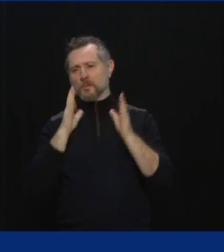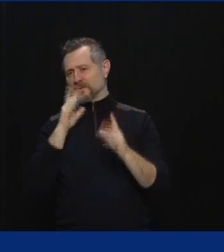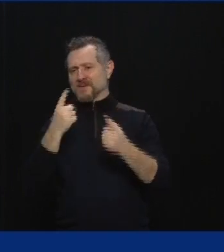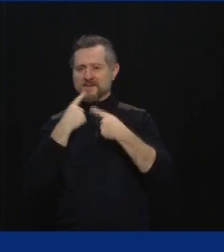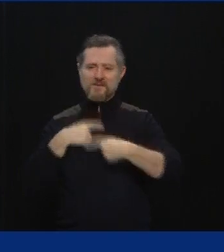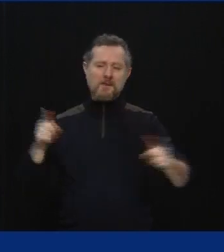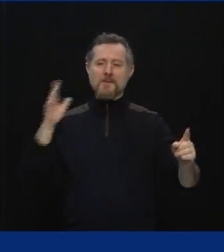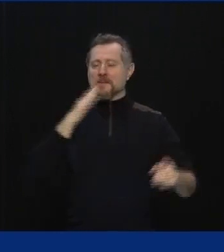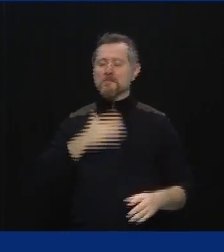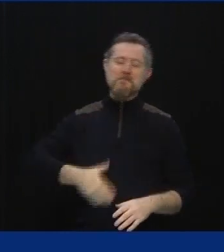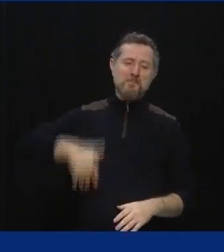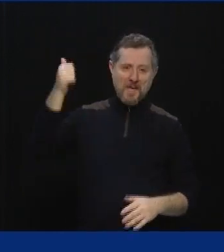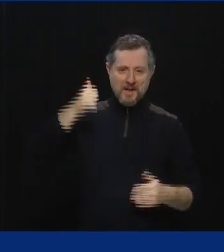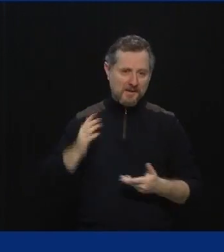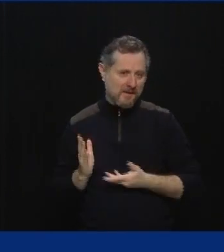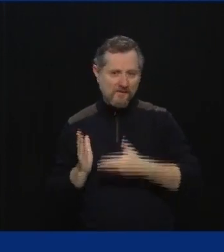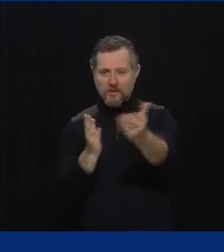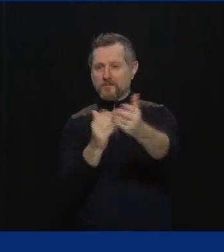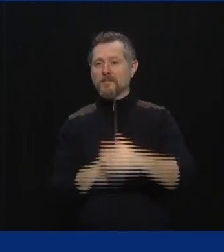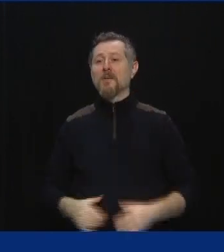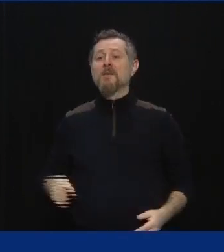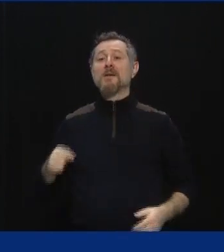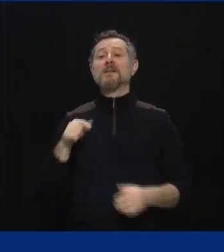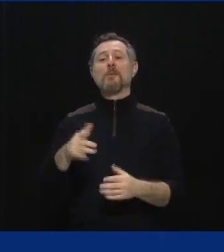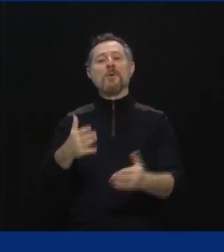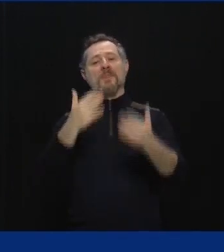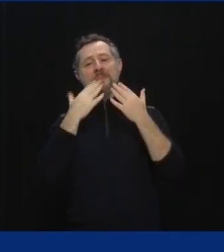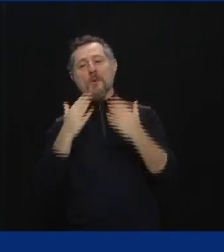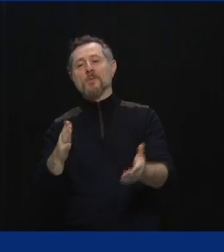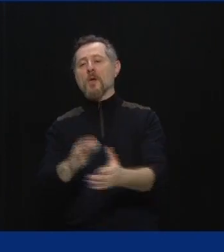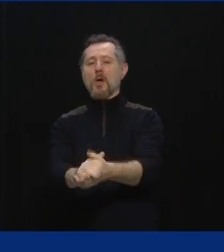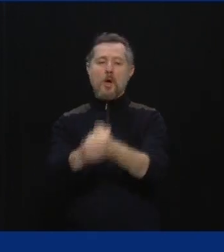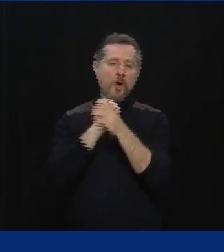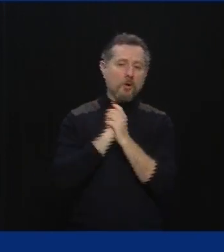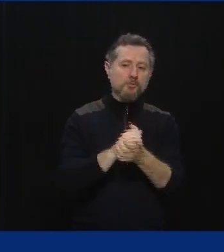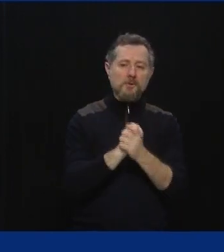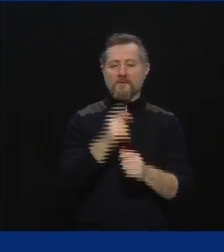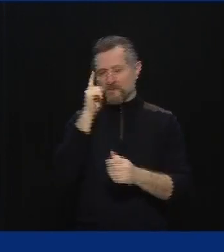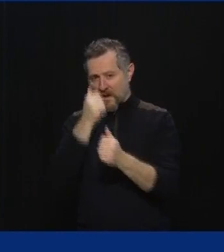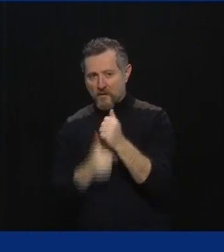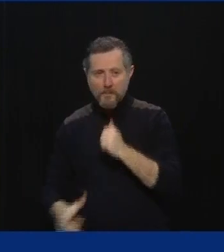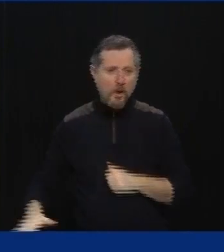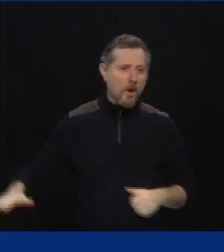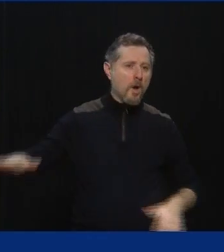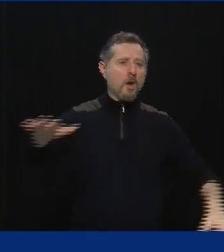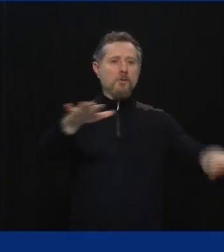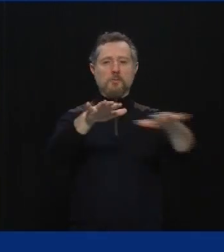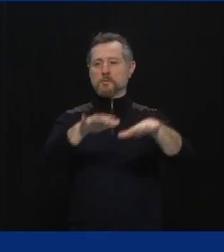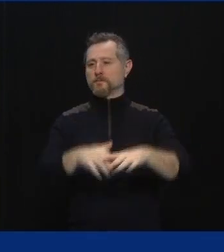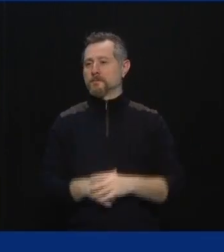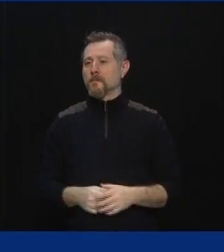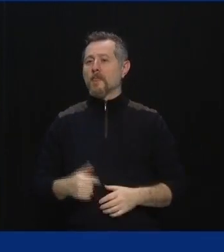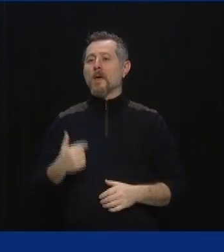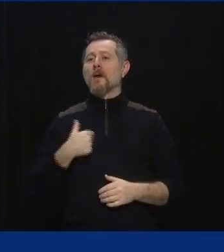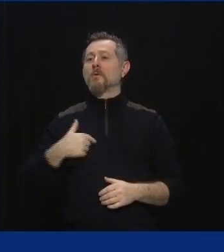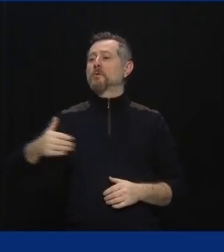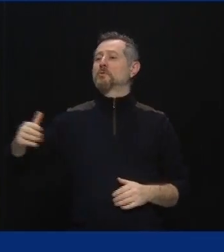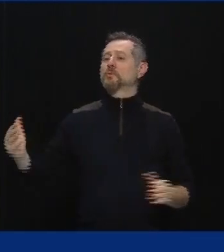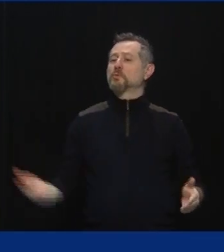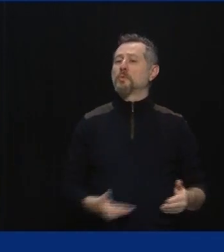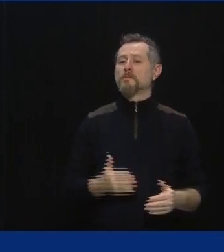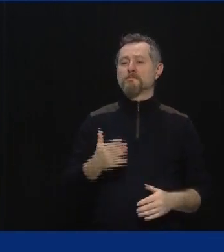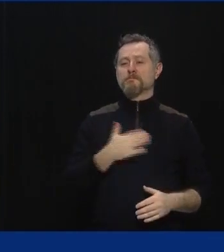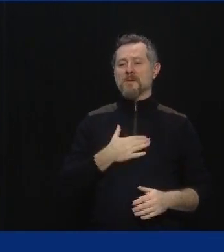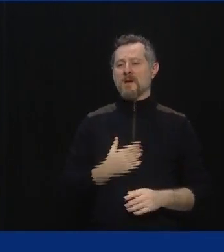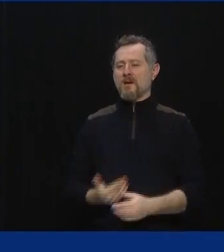nothing less. Thank you, and congratulations to everyone. And may I introduce my dear